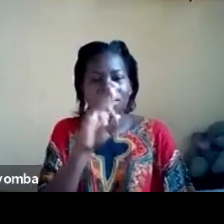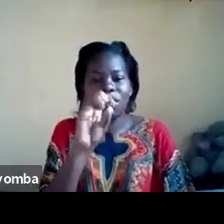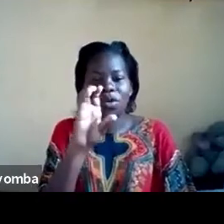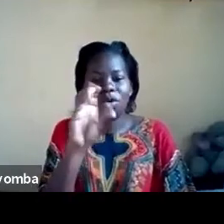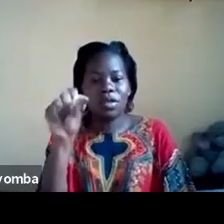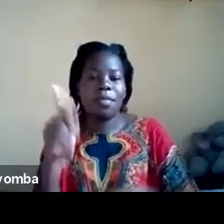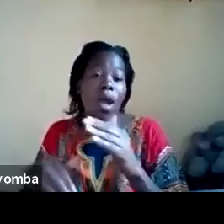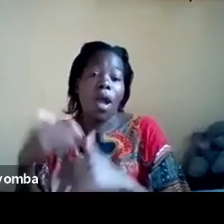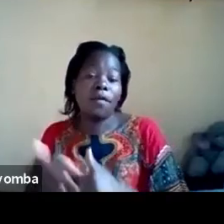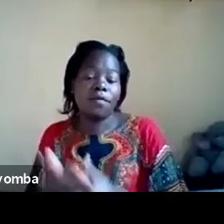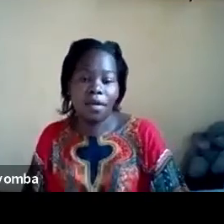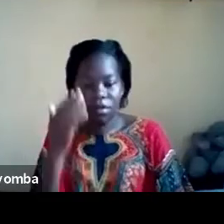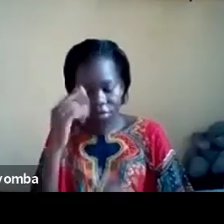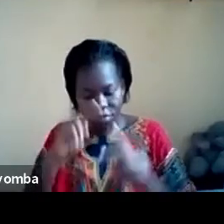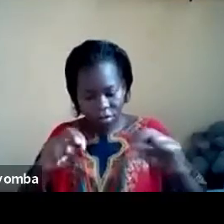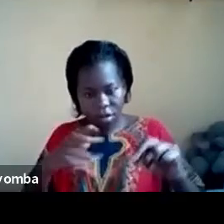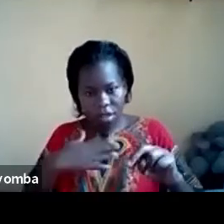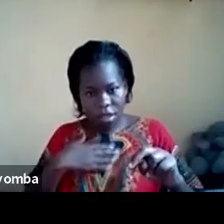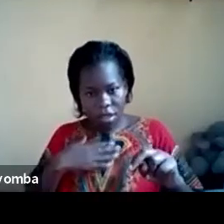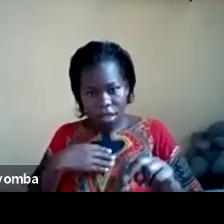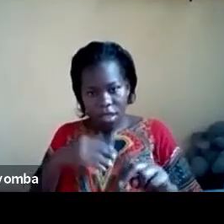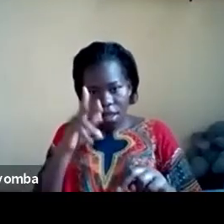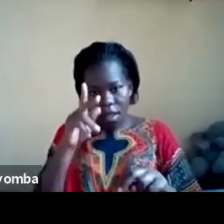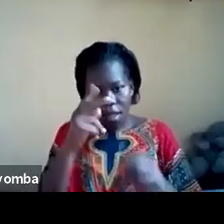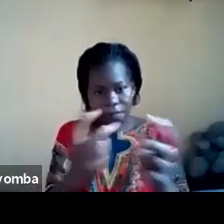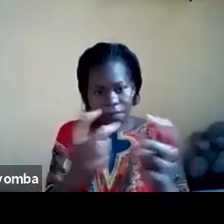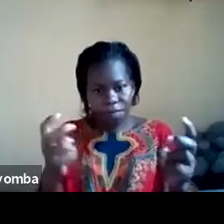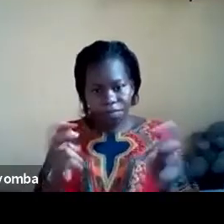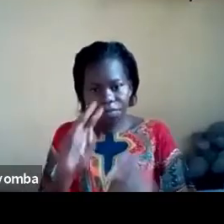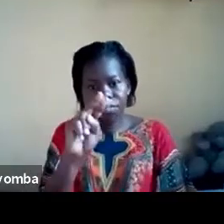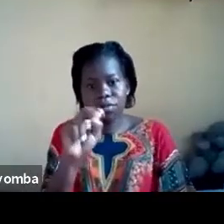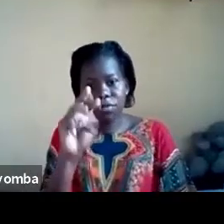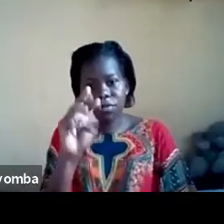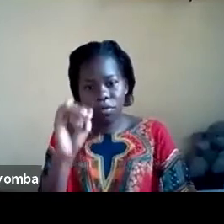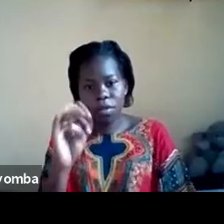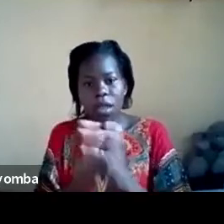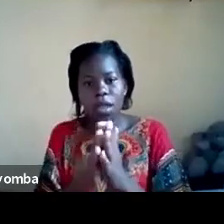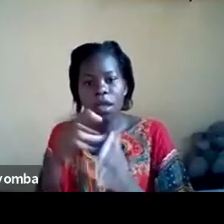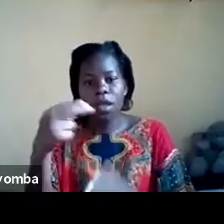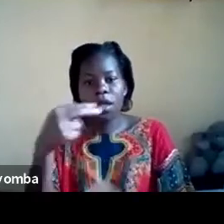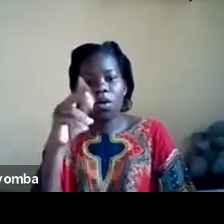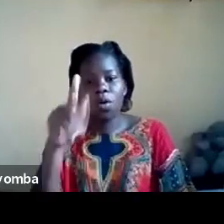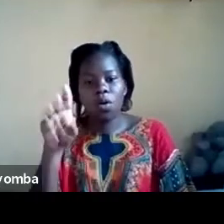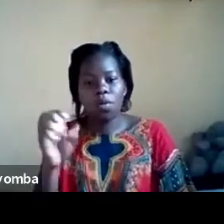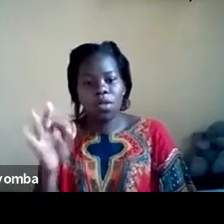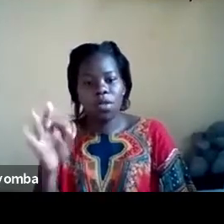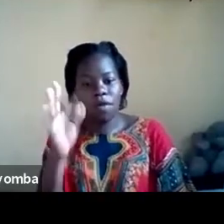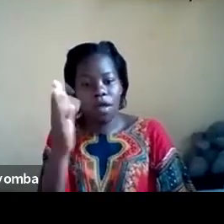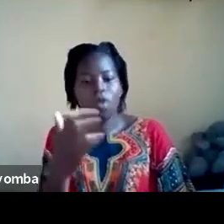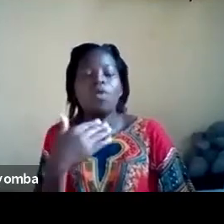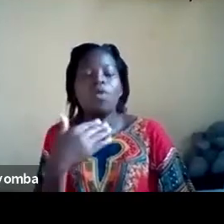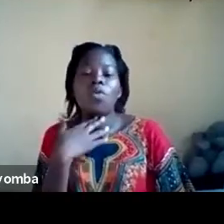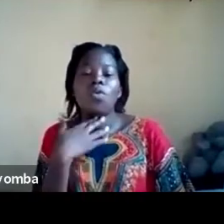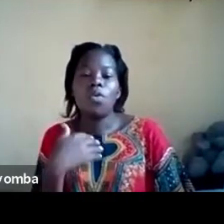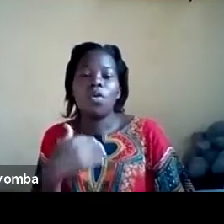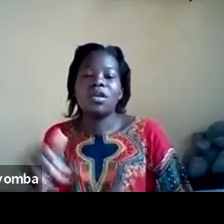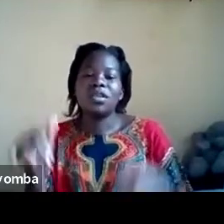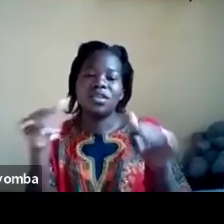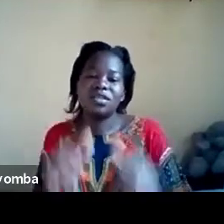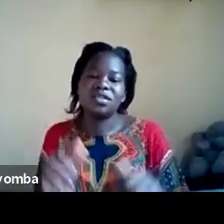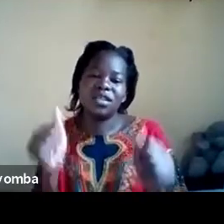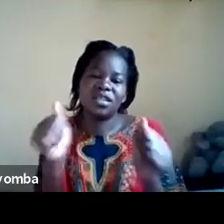with my fellow panelists, Naomi and Hope in particular, one, whether you still want to spend the next maybe 10, 15,